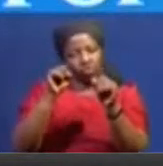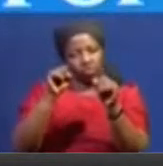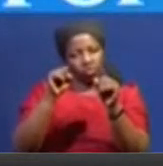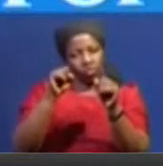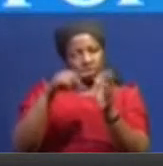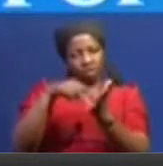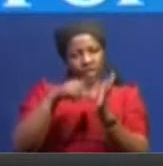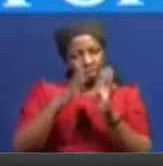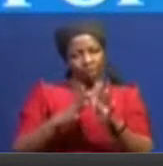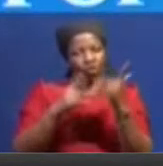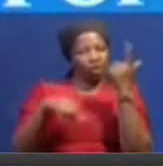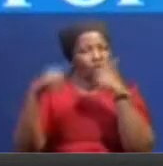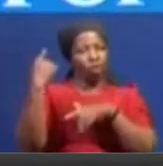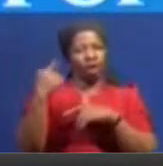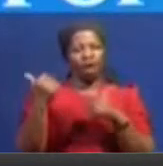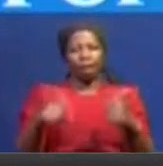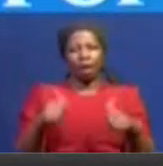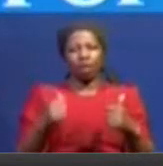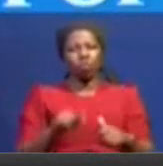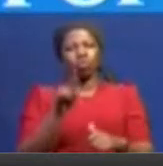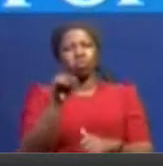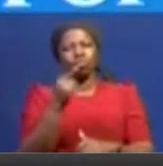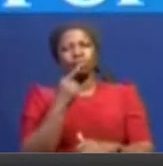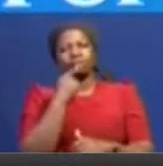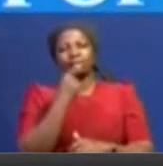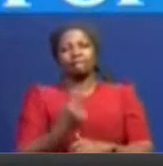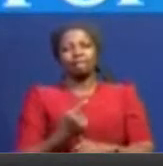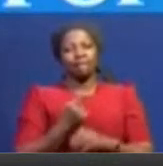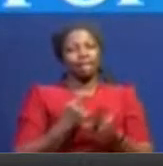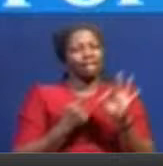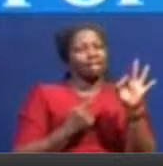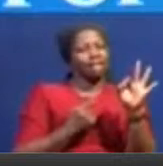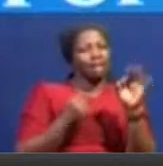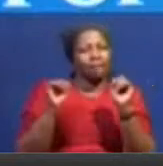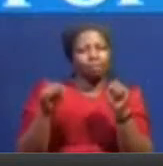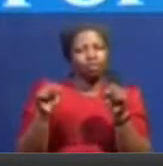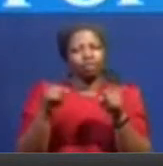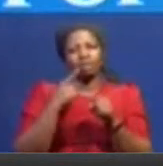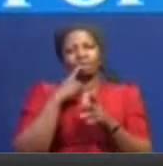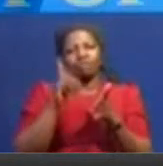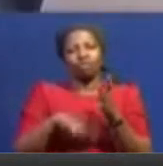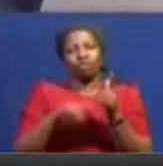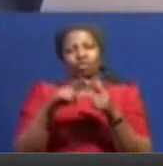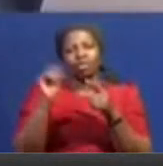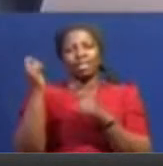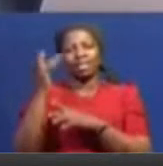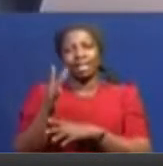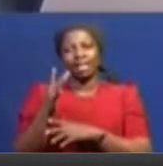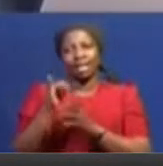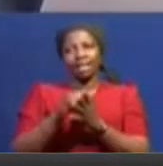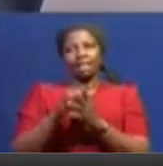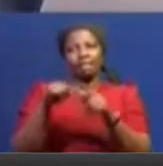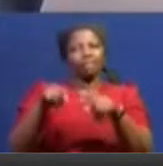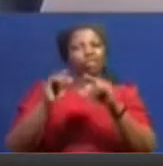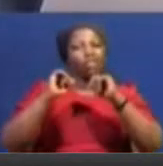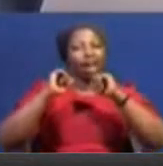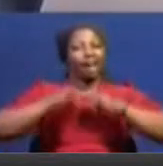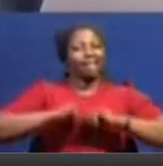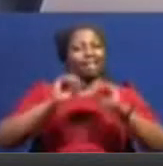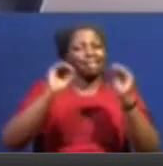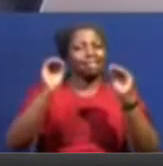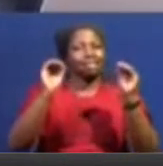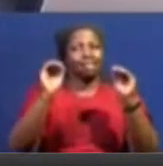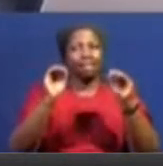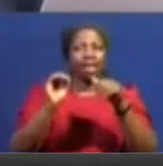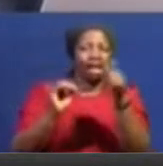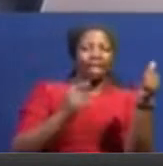won. What are you saying? That the 3 can say to Kenyans that they disagree, and